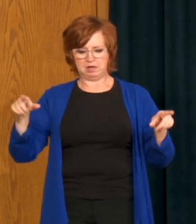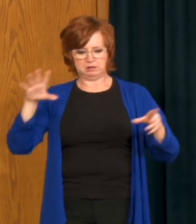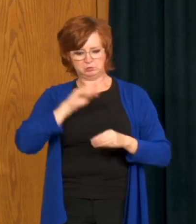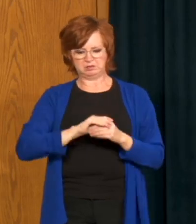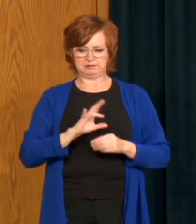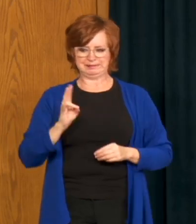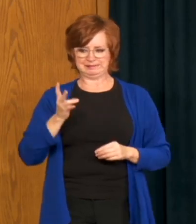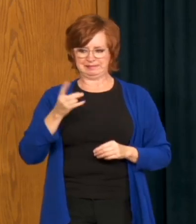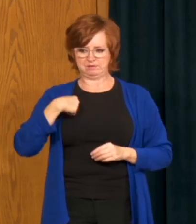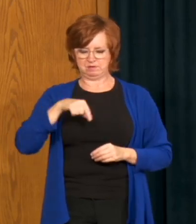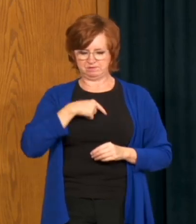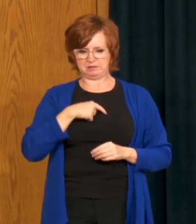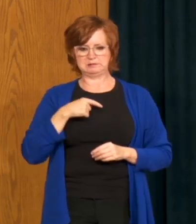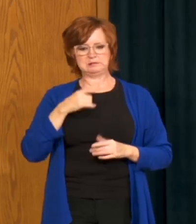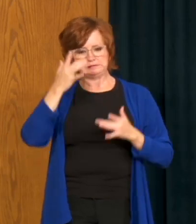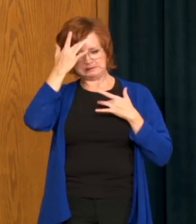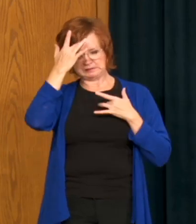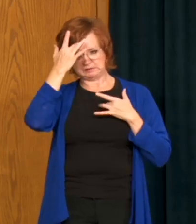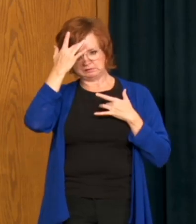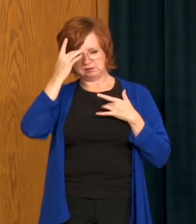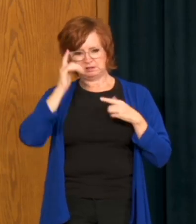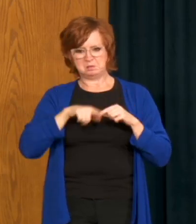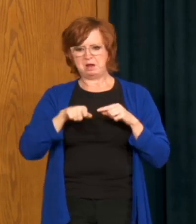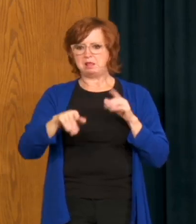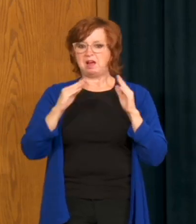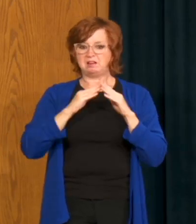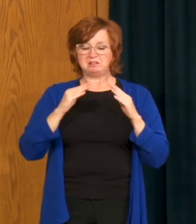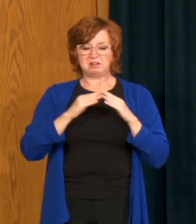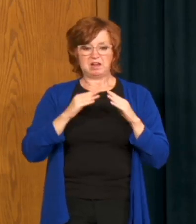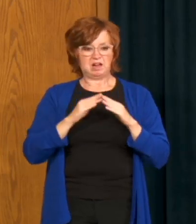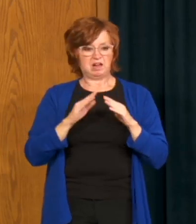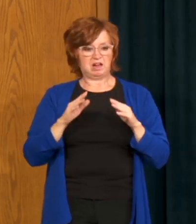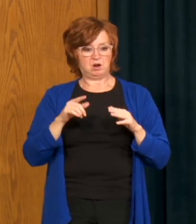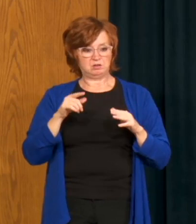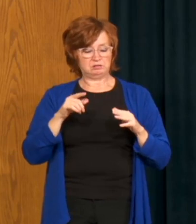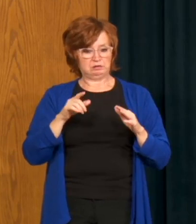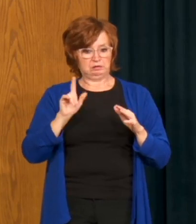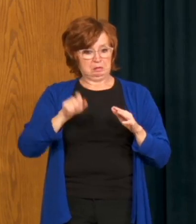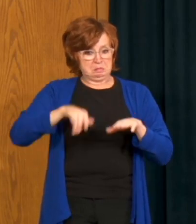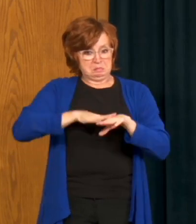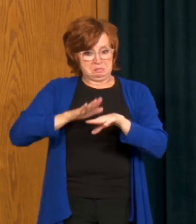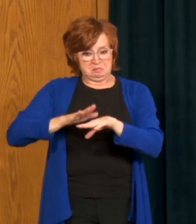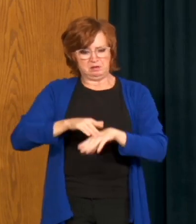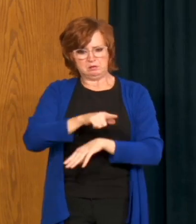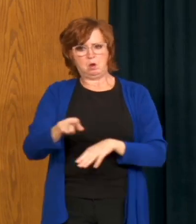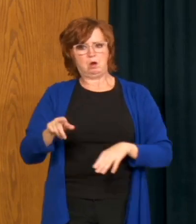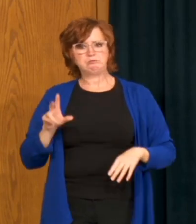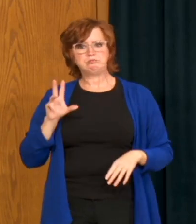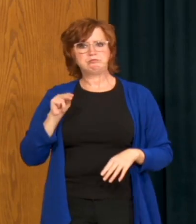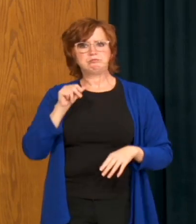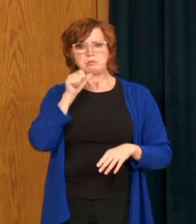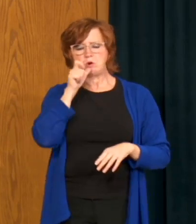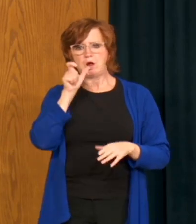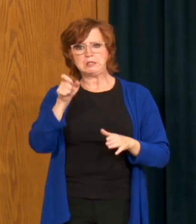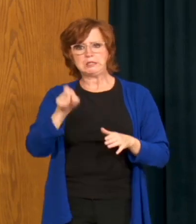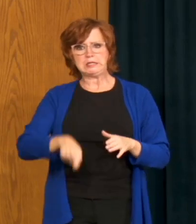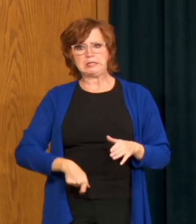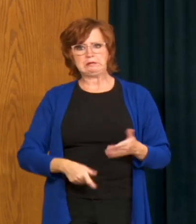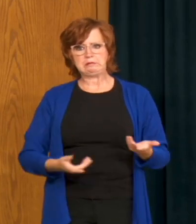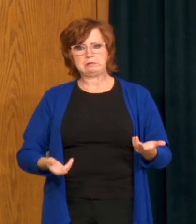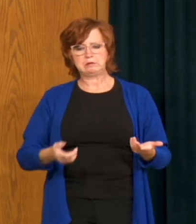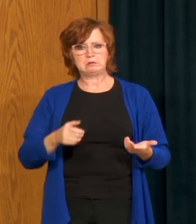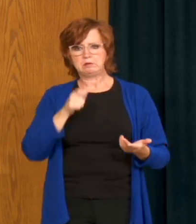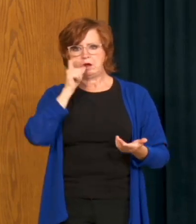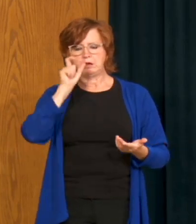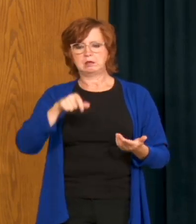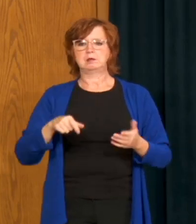may have a town of 10,000 where you have 3 or 4 cases where they just didn't